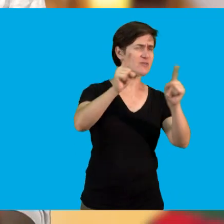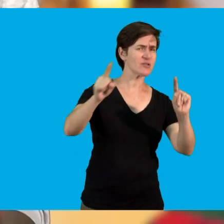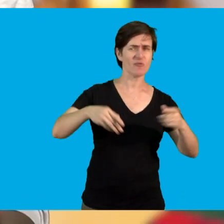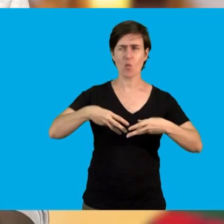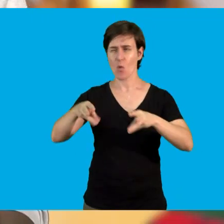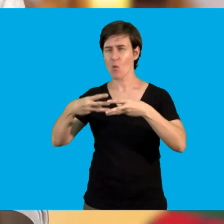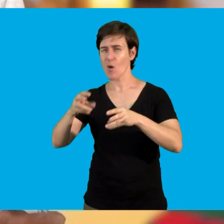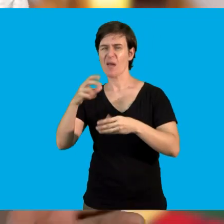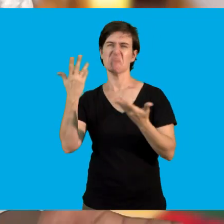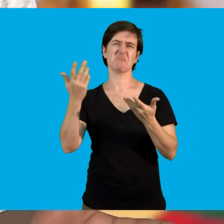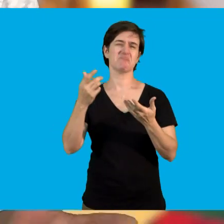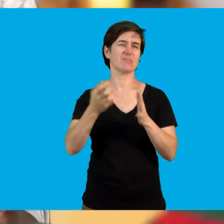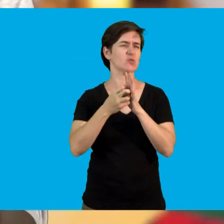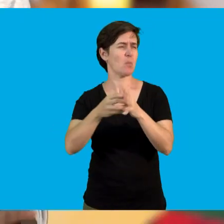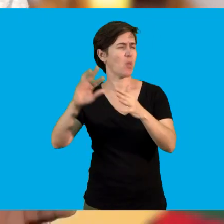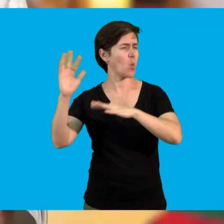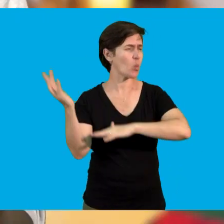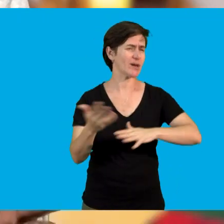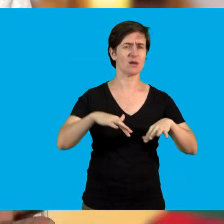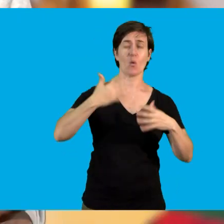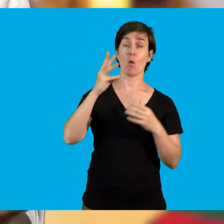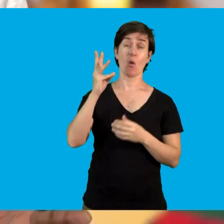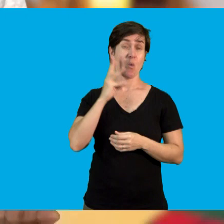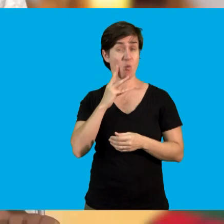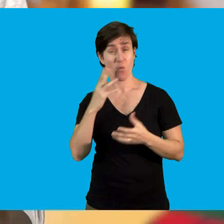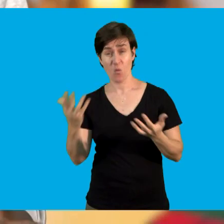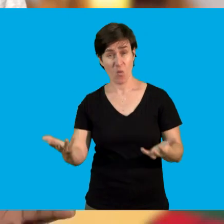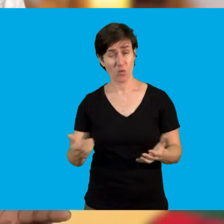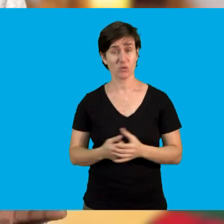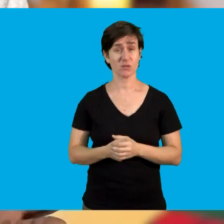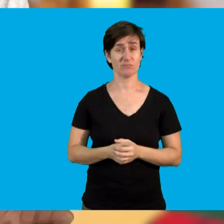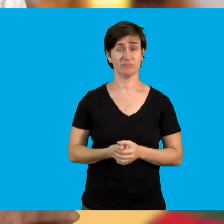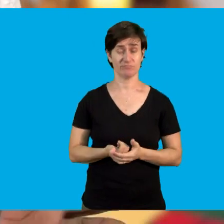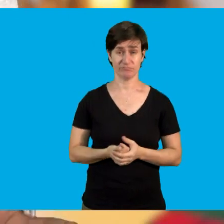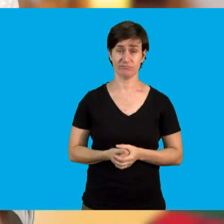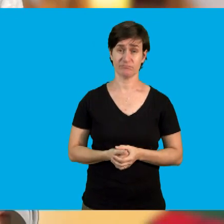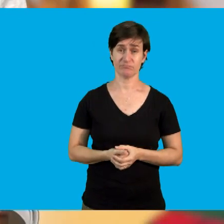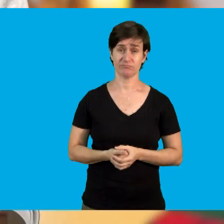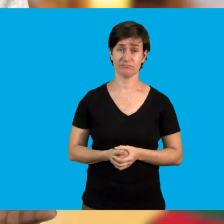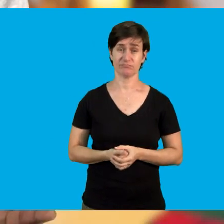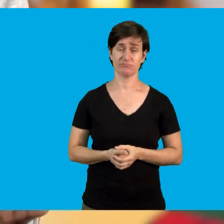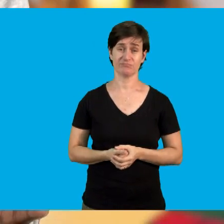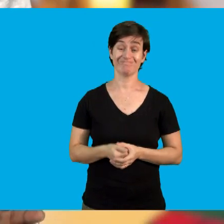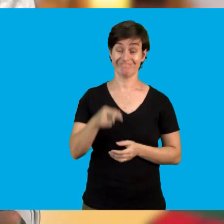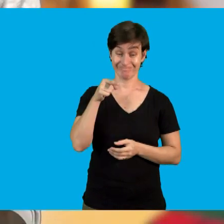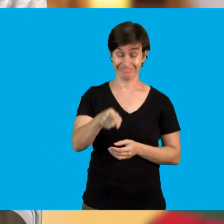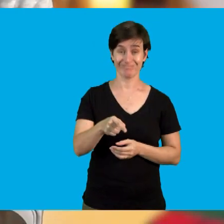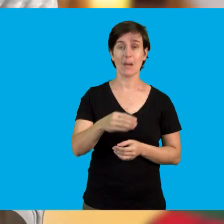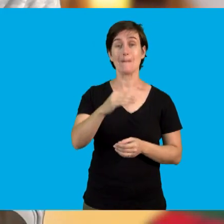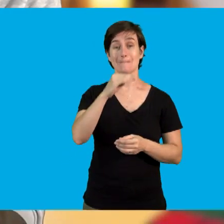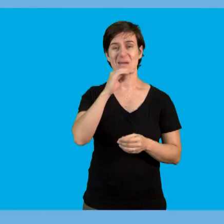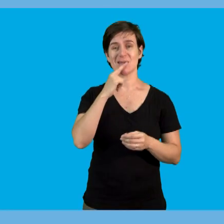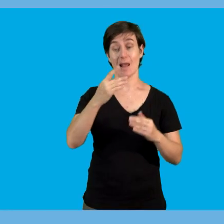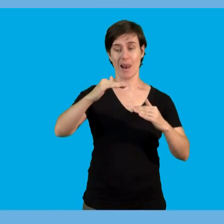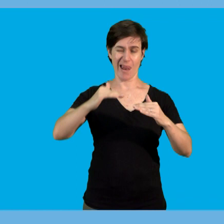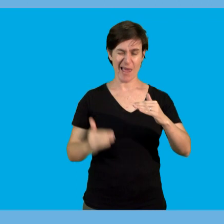finding alternative sources like wind power or even hydro or even water, using the hydroelectric power plant, we are going